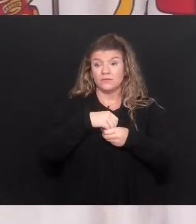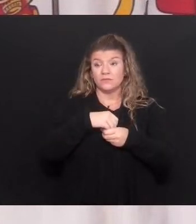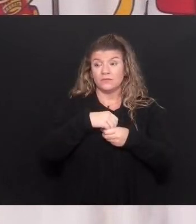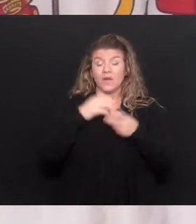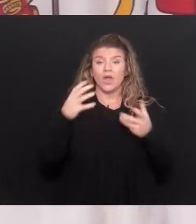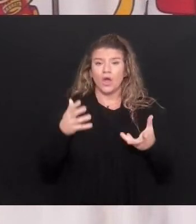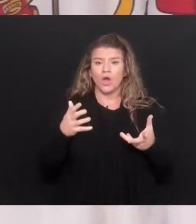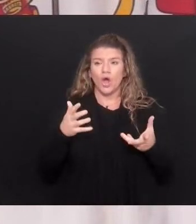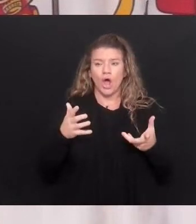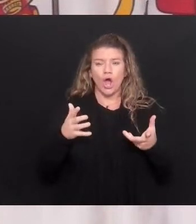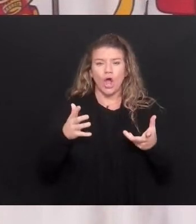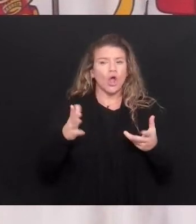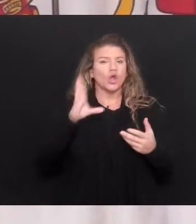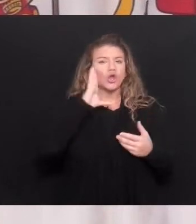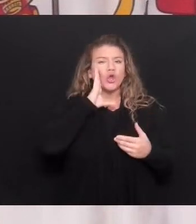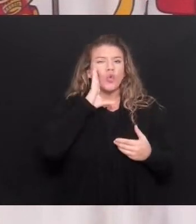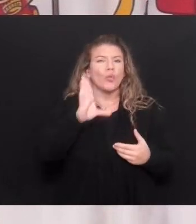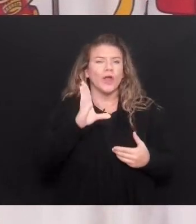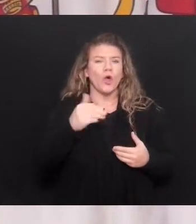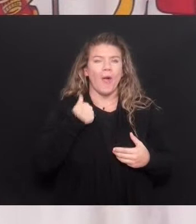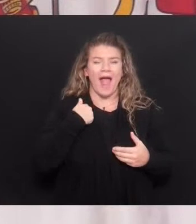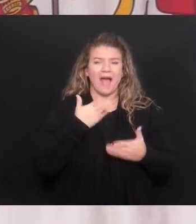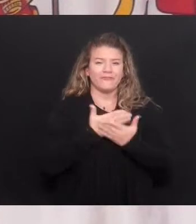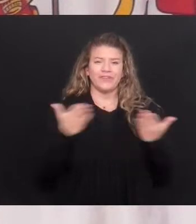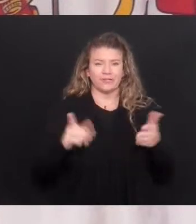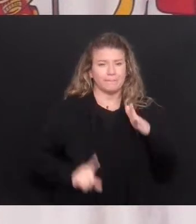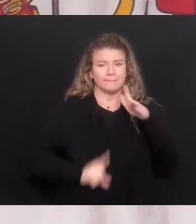you're going to catch cannonballs to the stomach every now